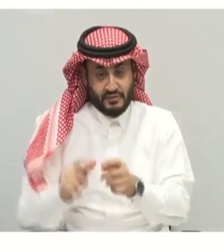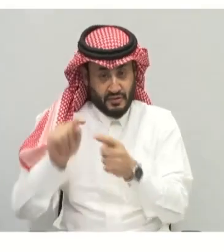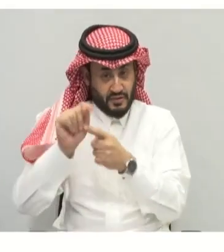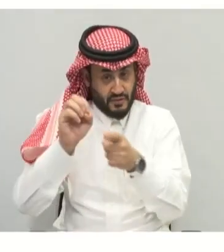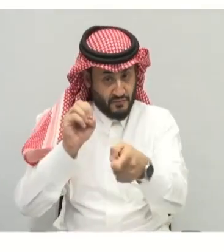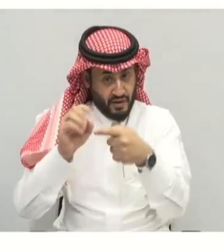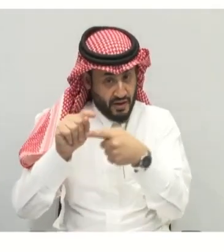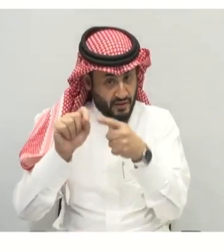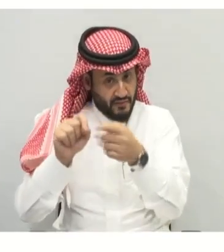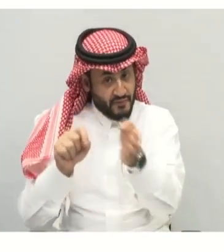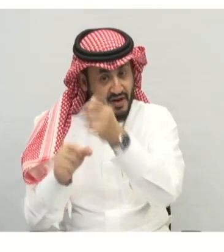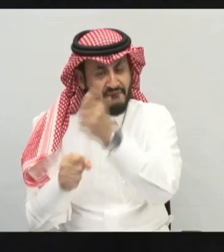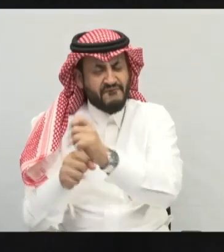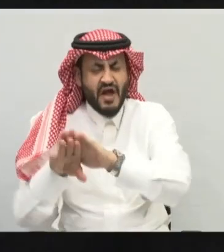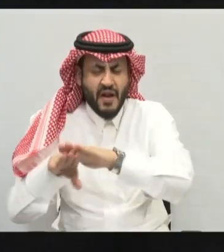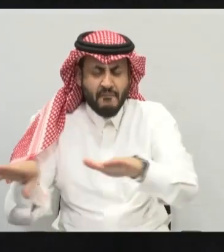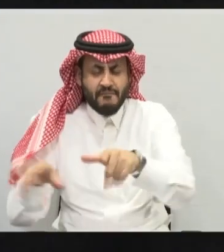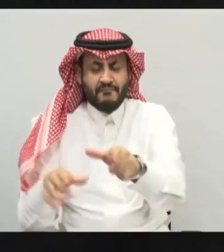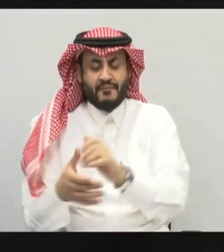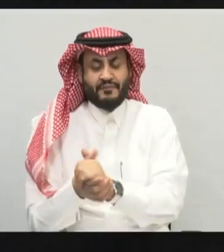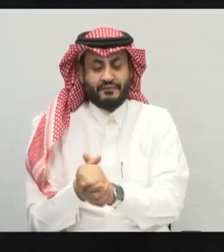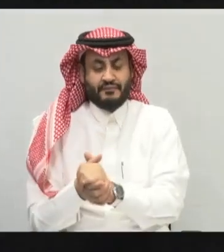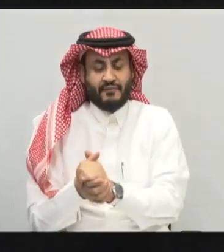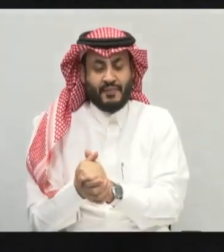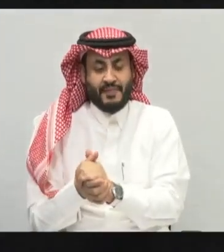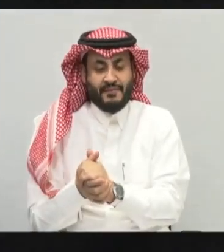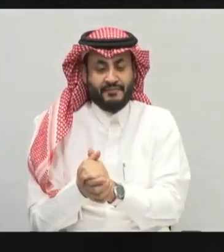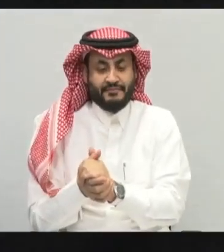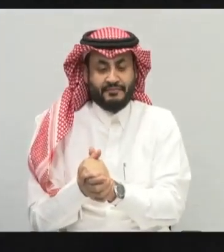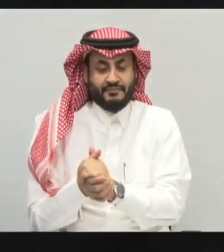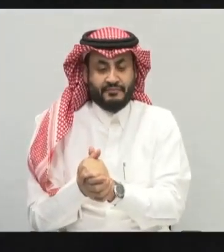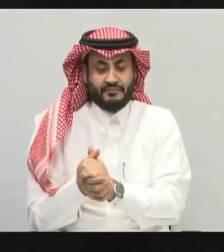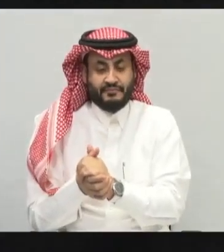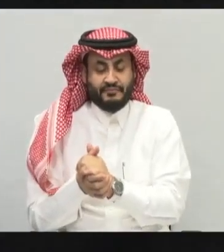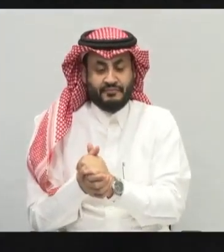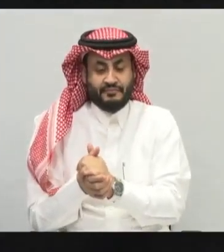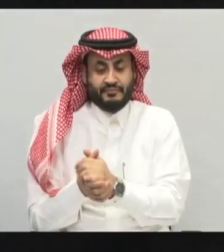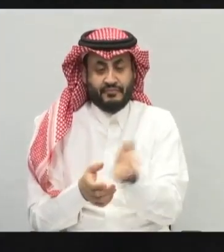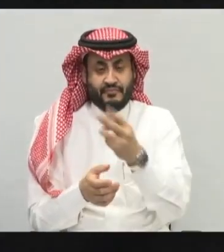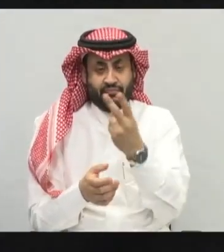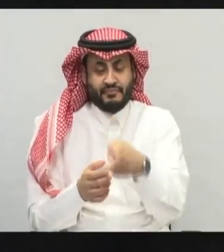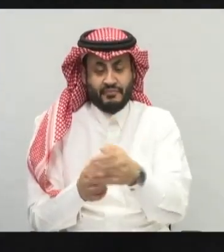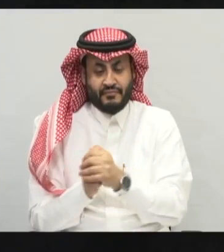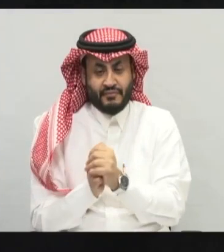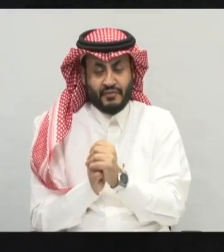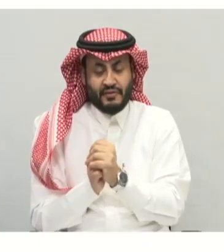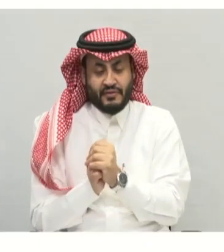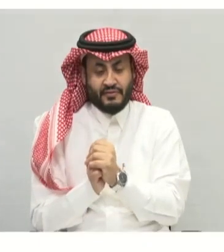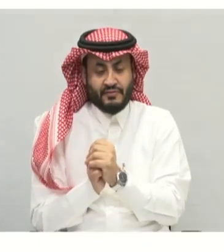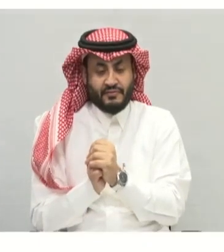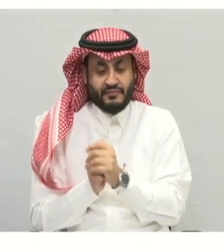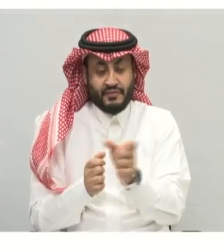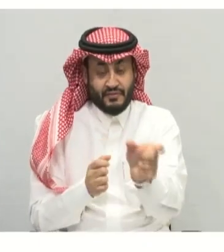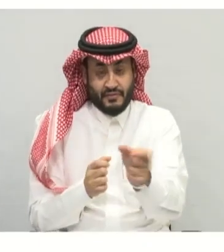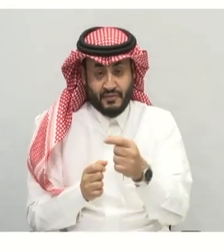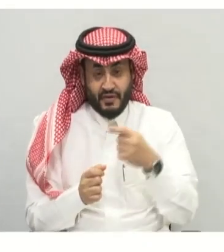said that this is the infinitive 2 plus a verb to arrive and the other sentence they managed